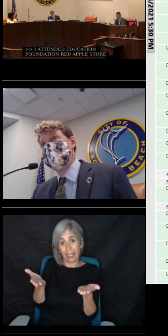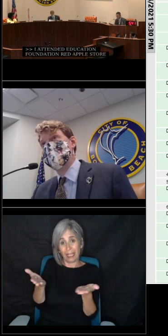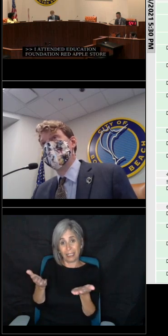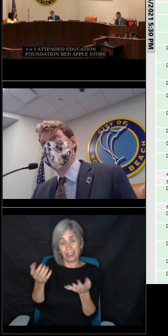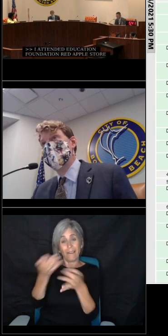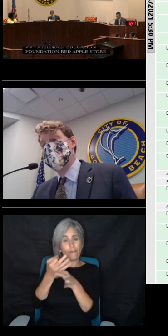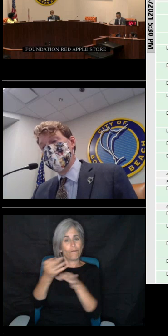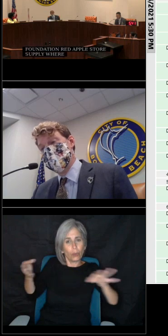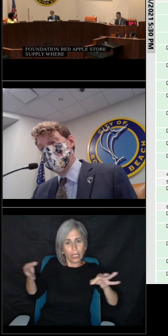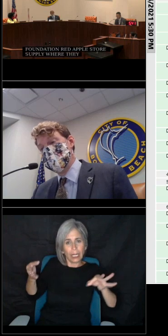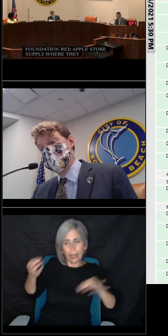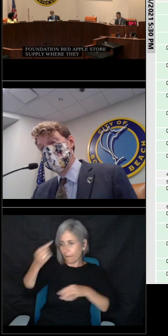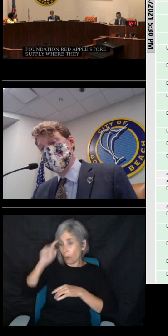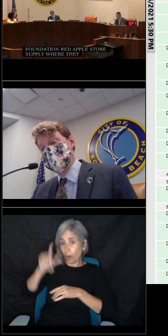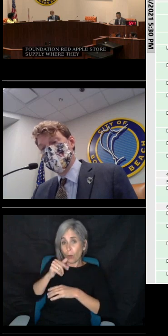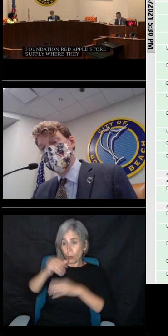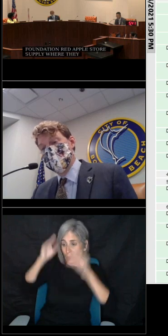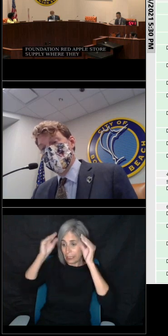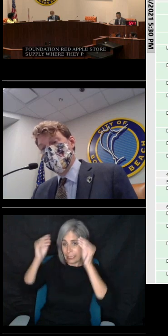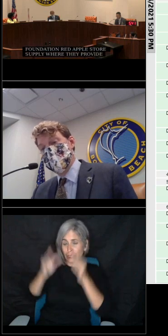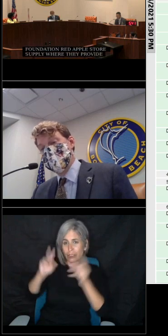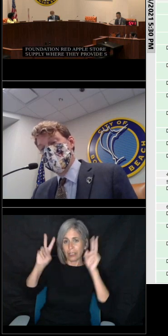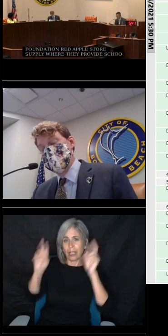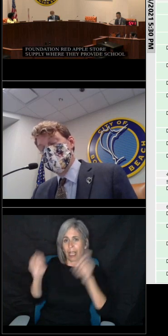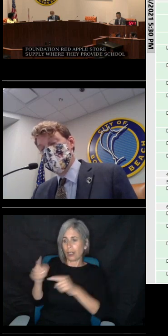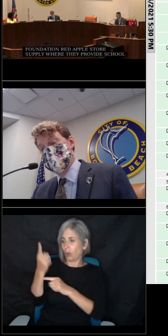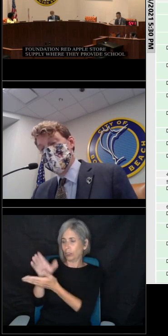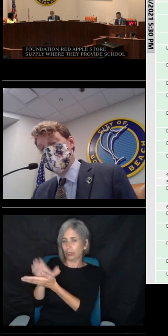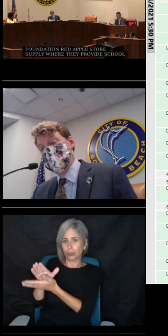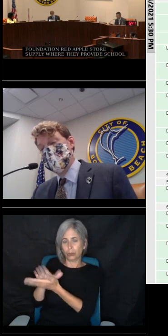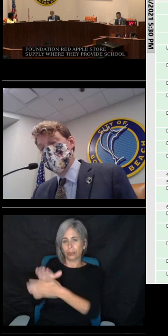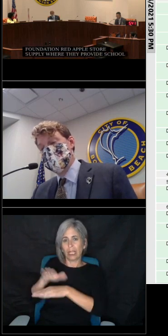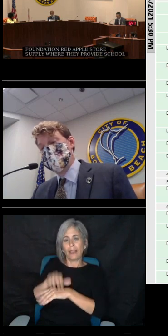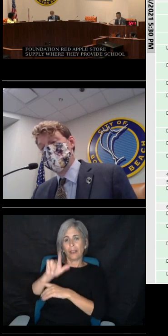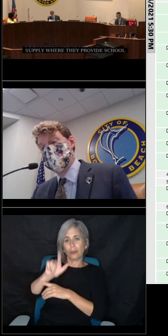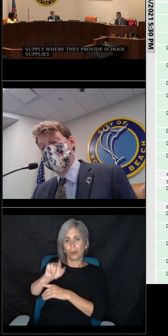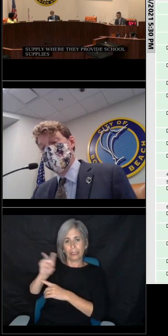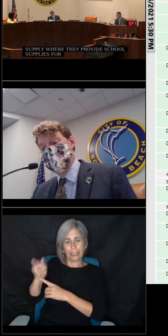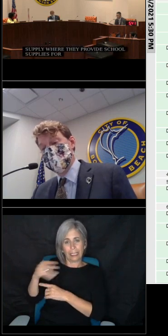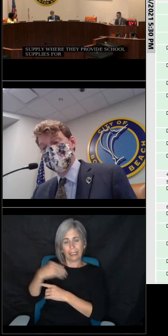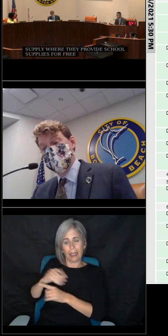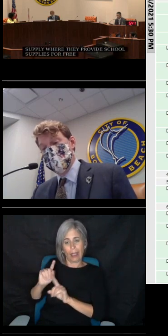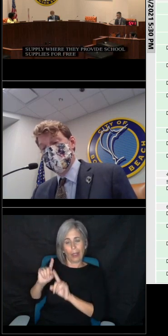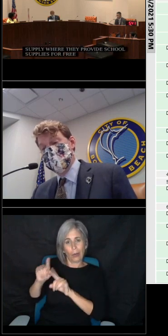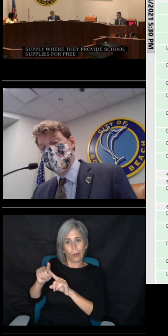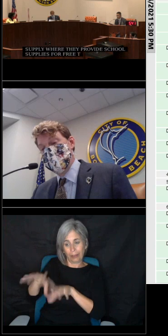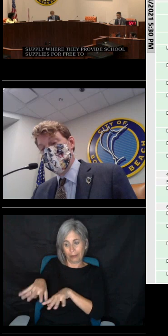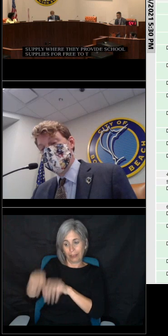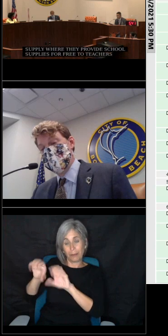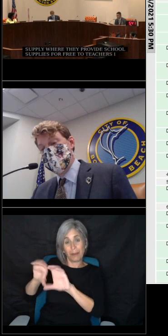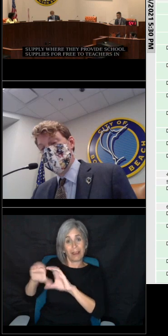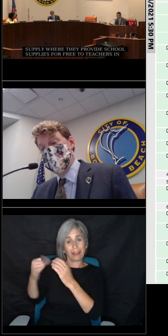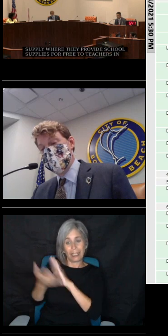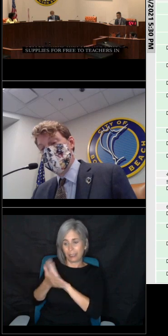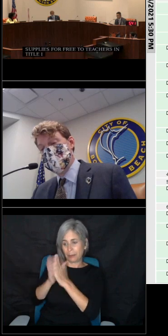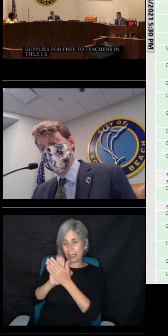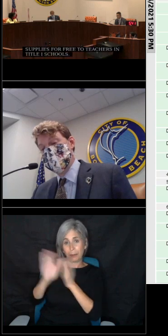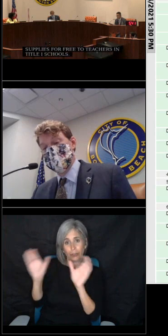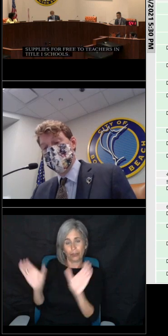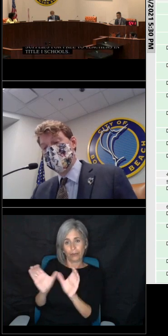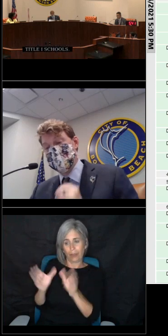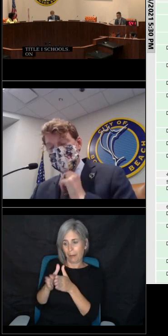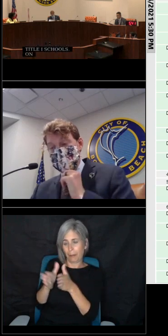to teachers in Title I schools. On April 22nd, I took a class to become a certified